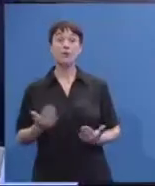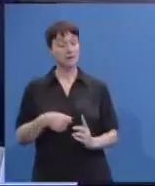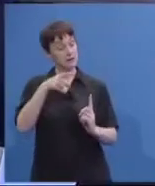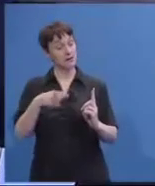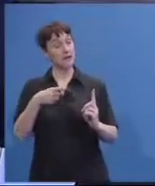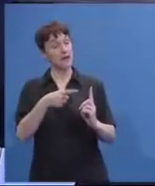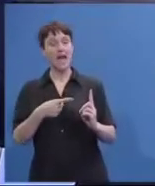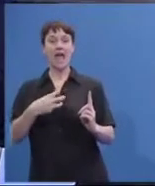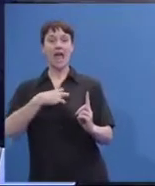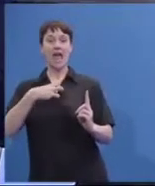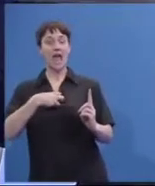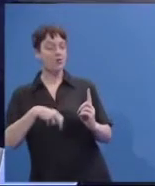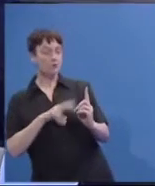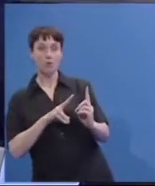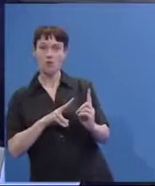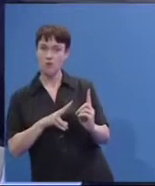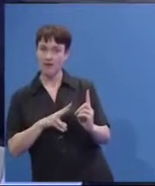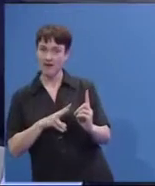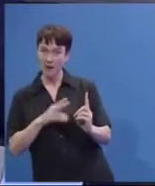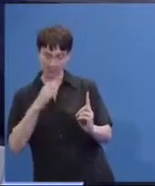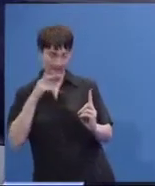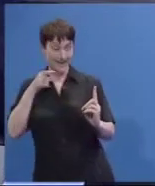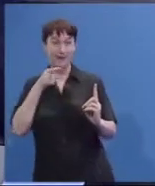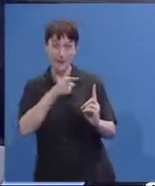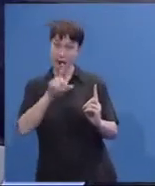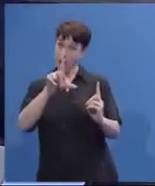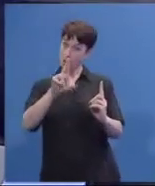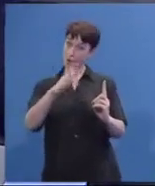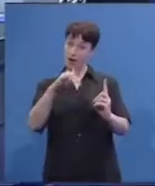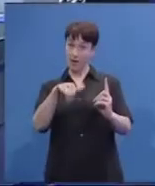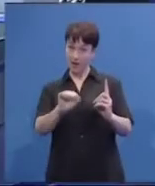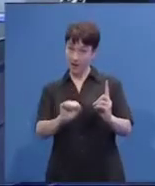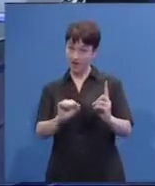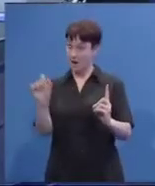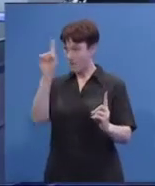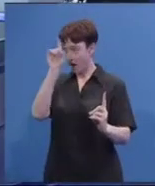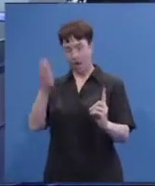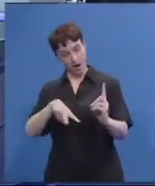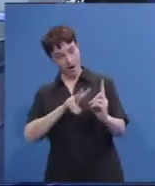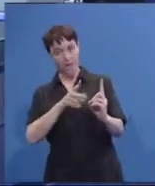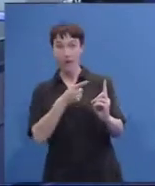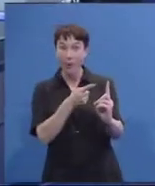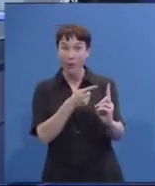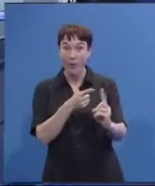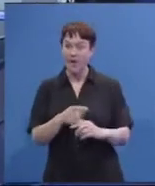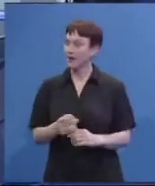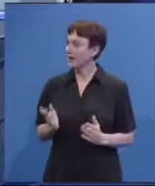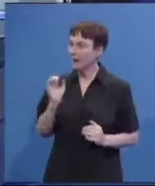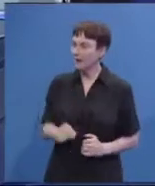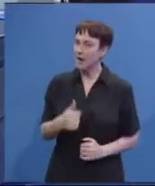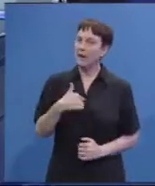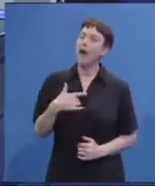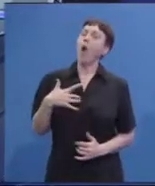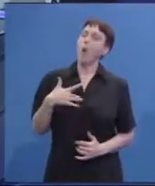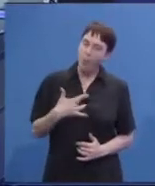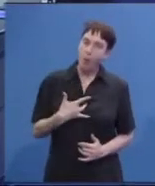was amazing. I'm amazed just sitting there. I mean, you can imagine, you know, we're in front of all the dignitaries at